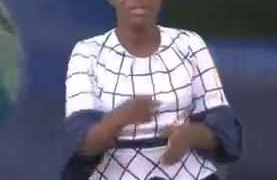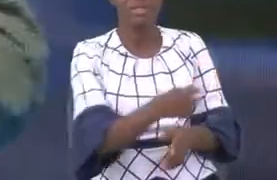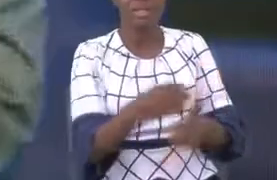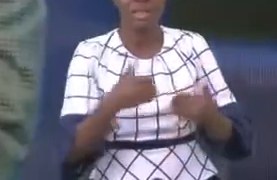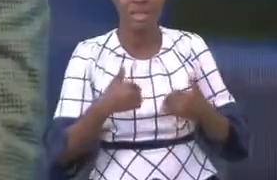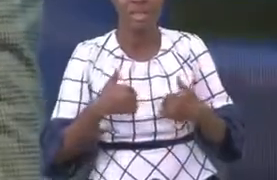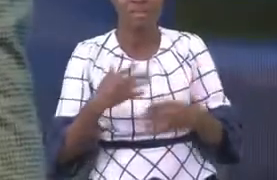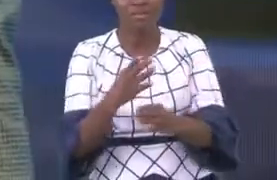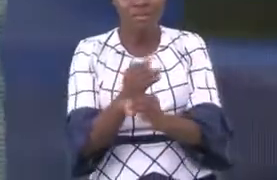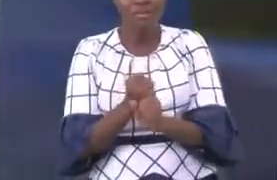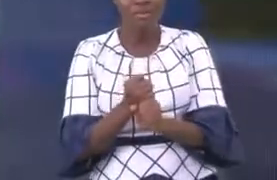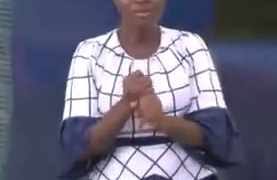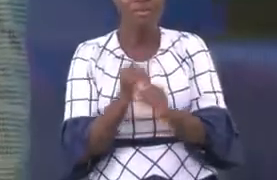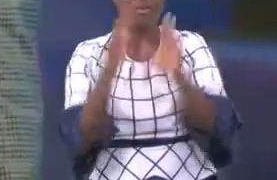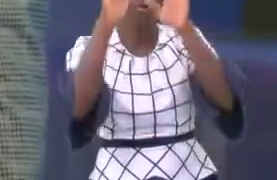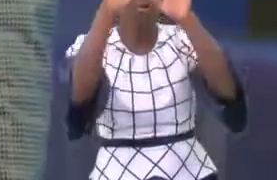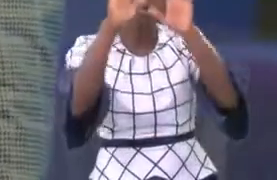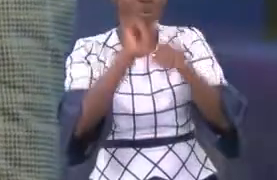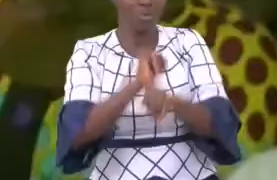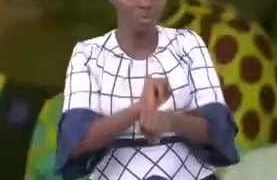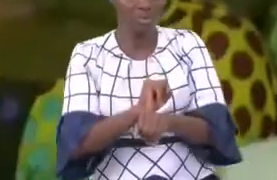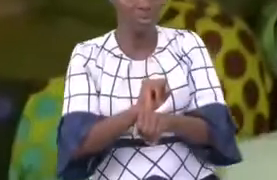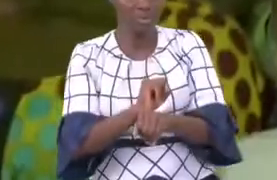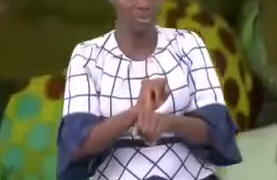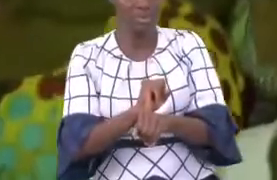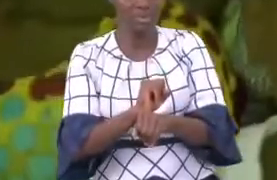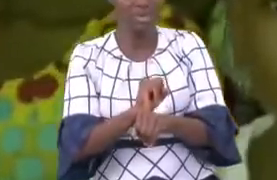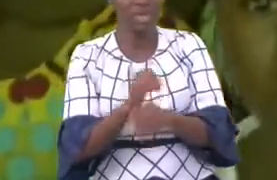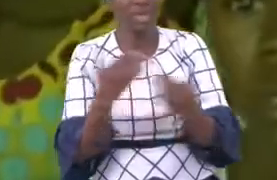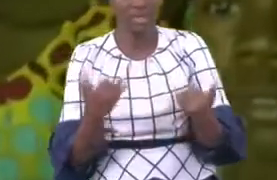miracles. Now, it's your turn.